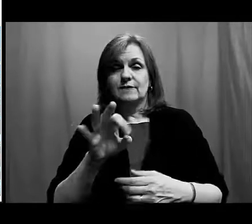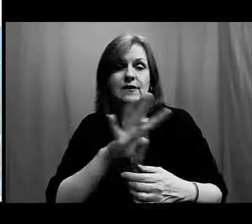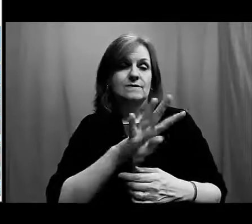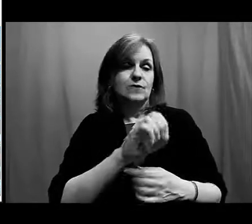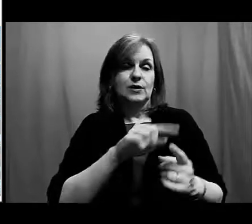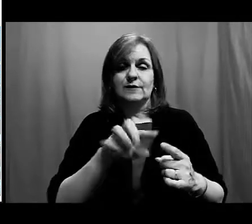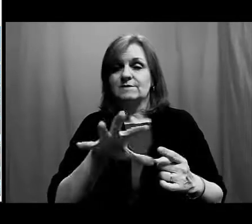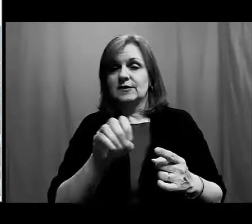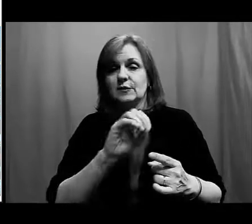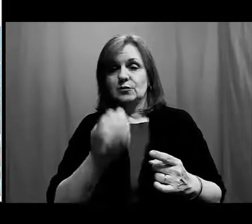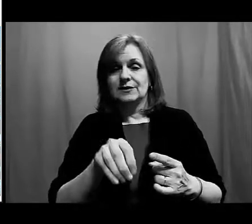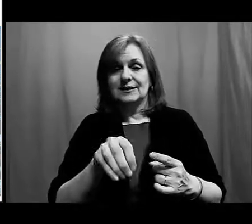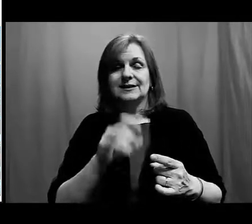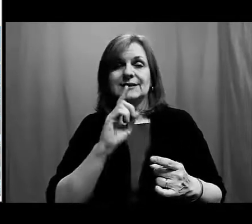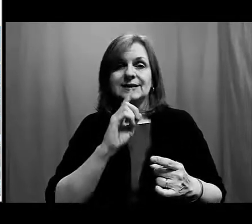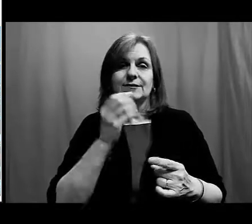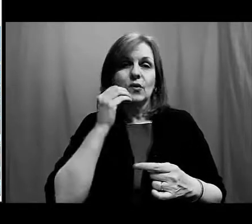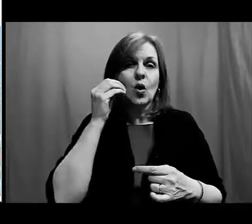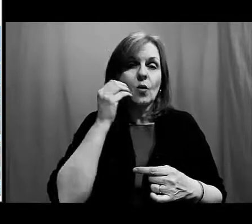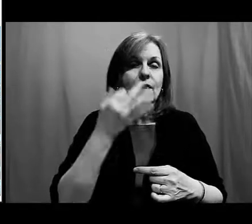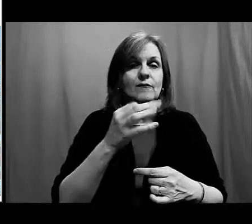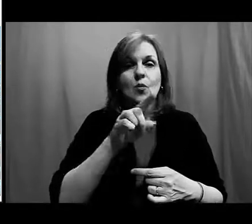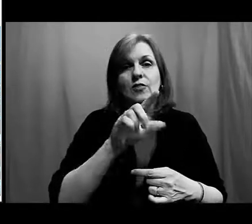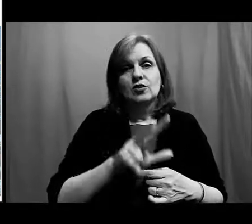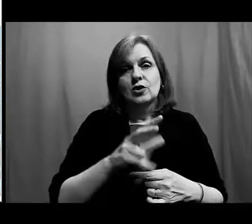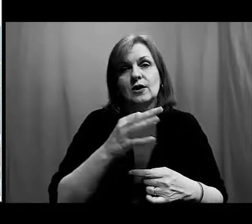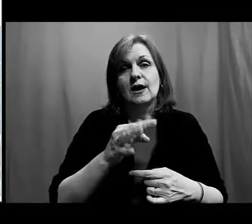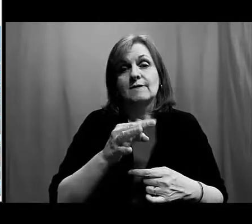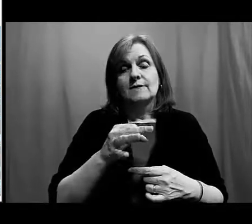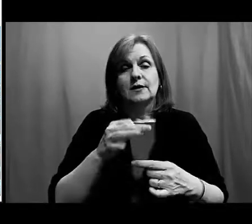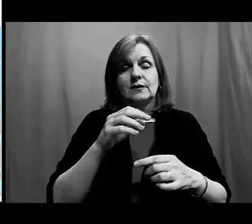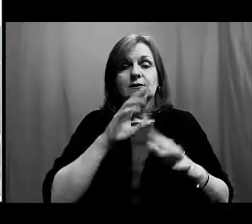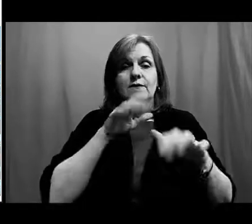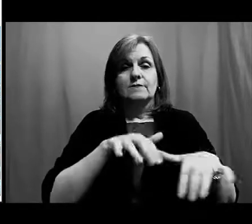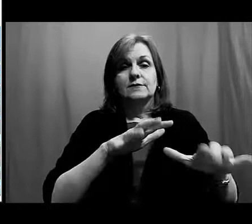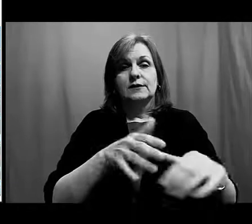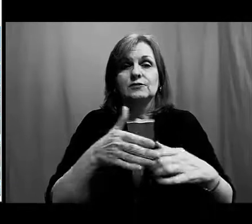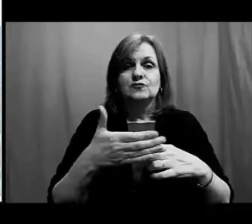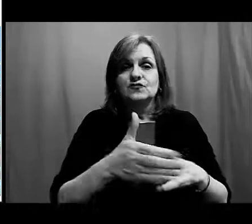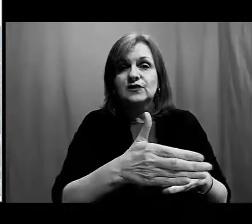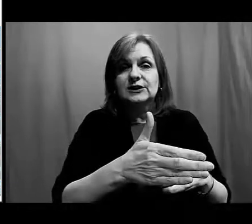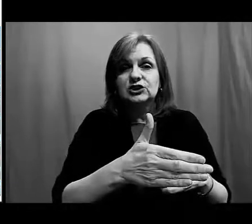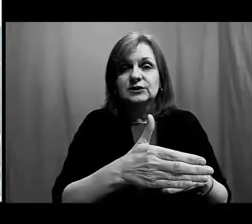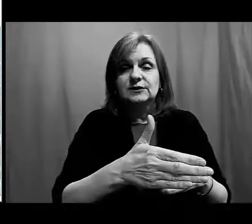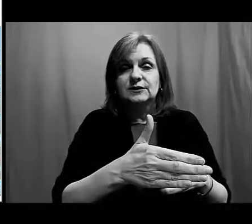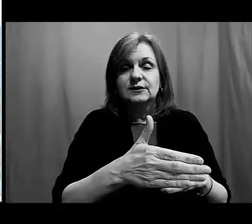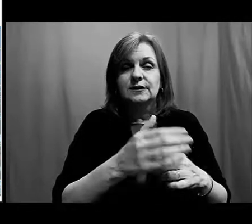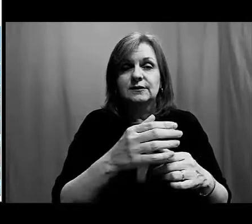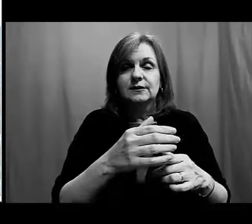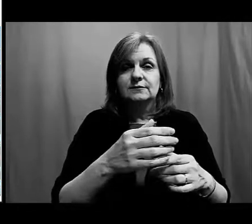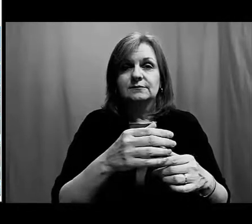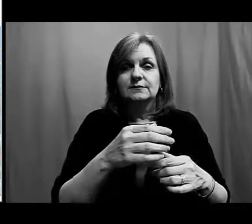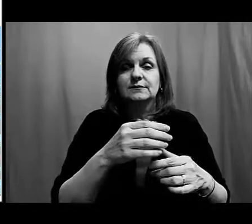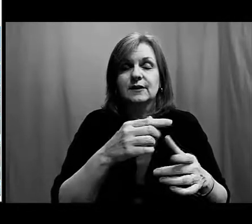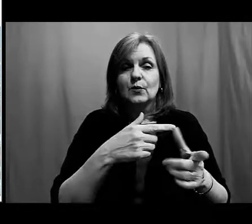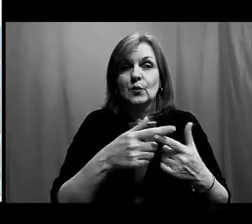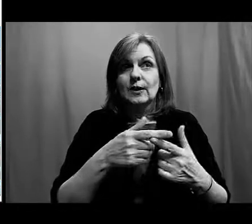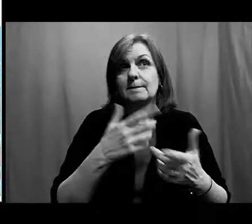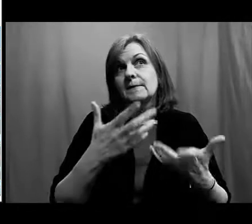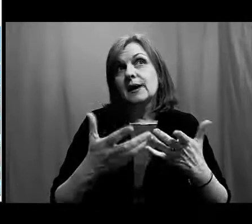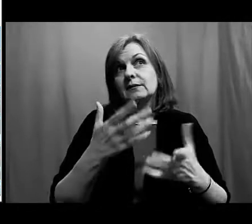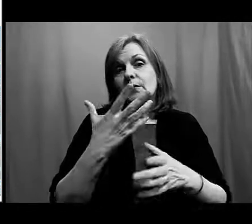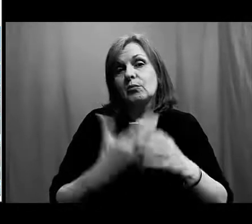40 to 50% of the reefs as being home to one-third of marine fish species, we're looking at the loss of all,